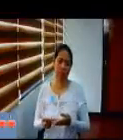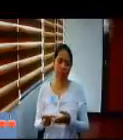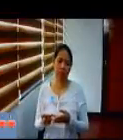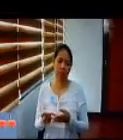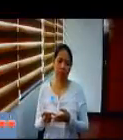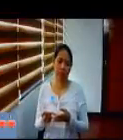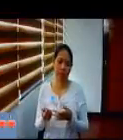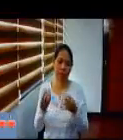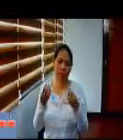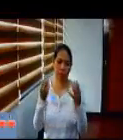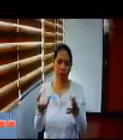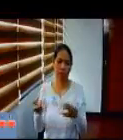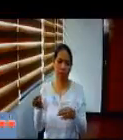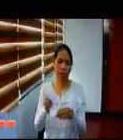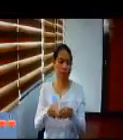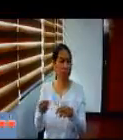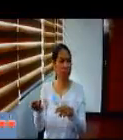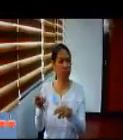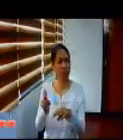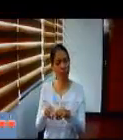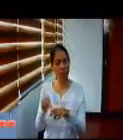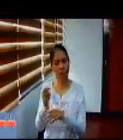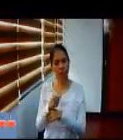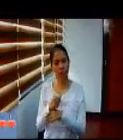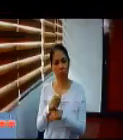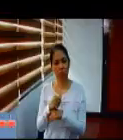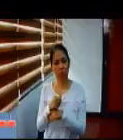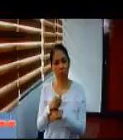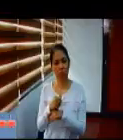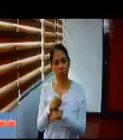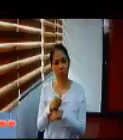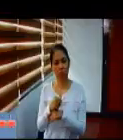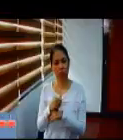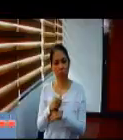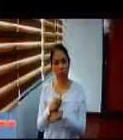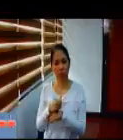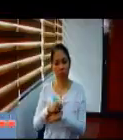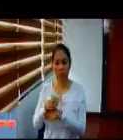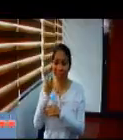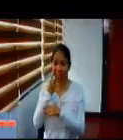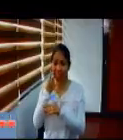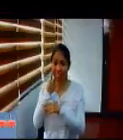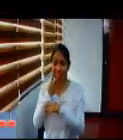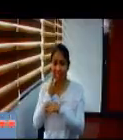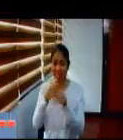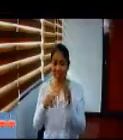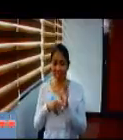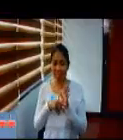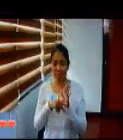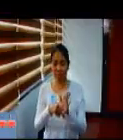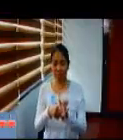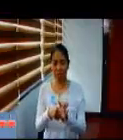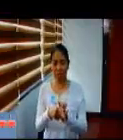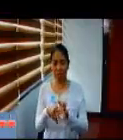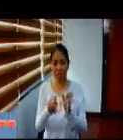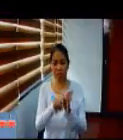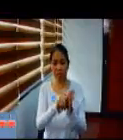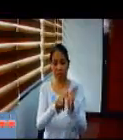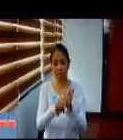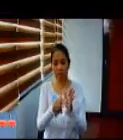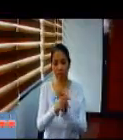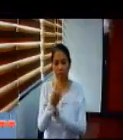compounding climate change. And by the way, the earlier presentations and testimonies here, Your Honors, have told